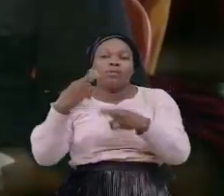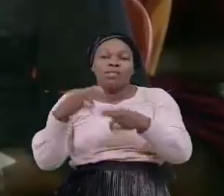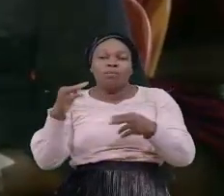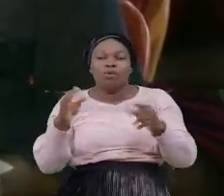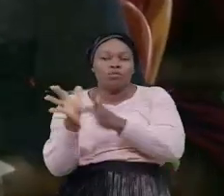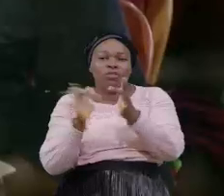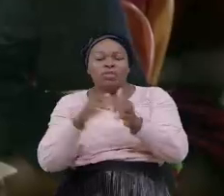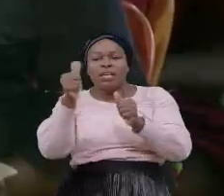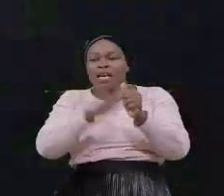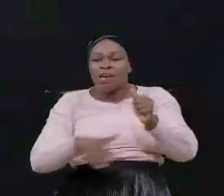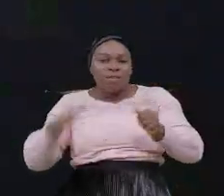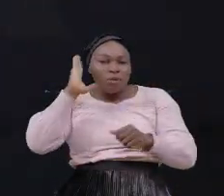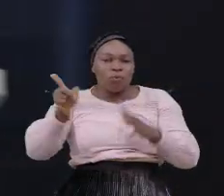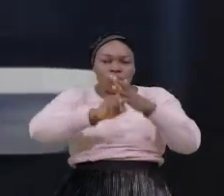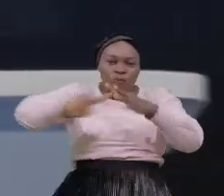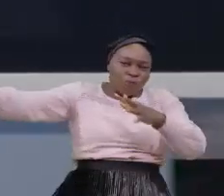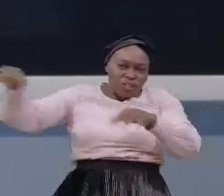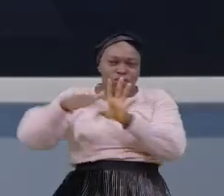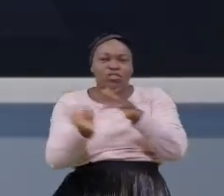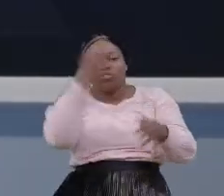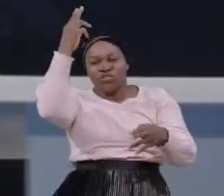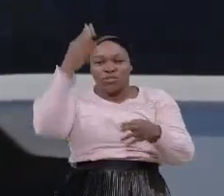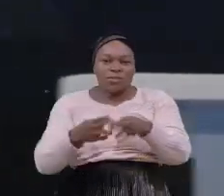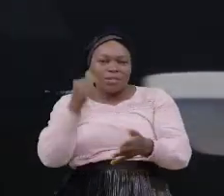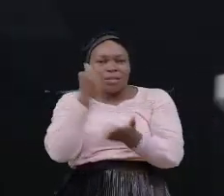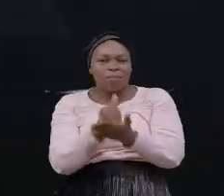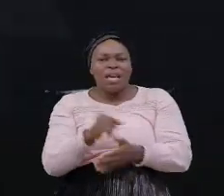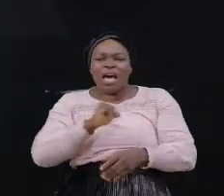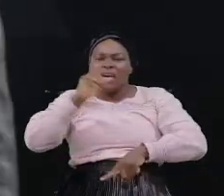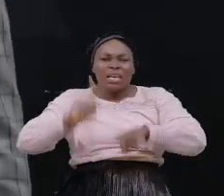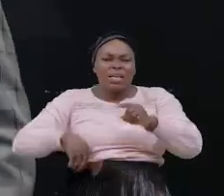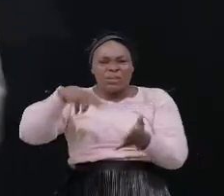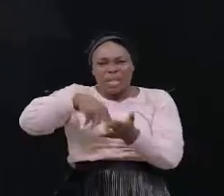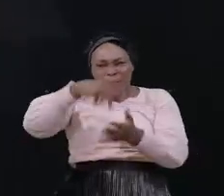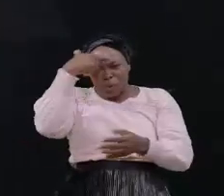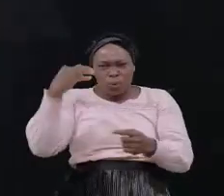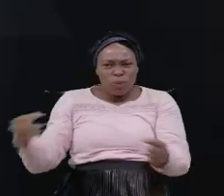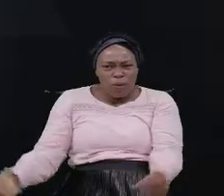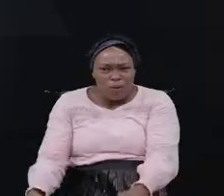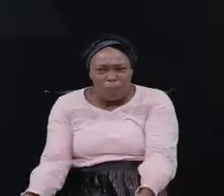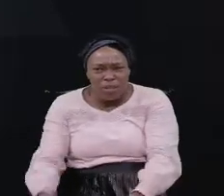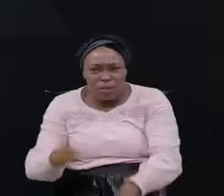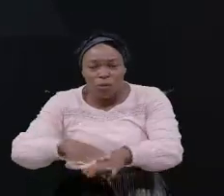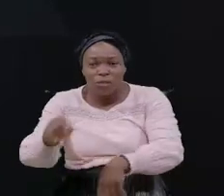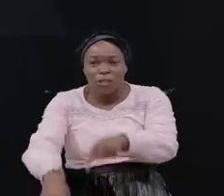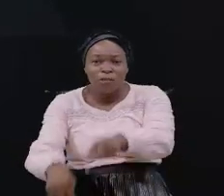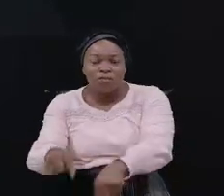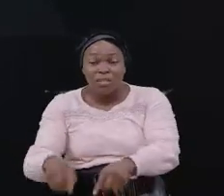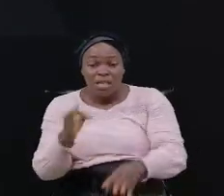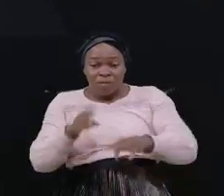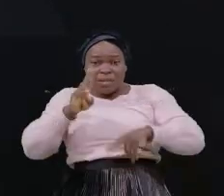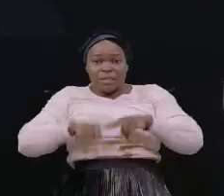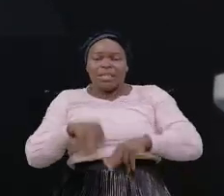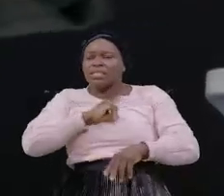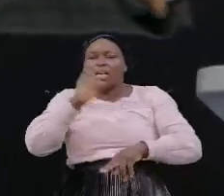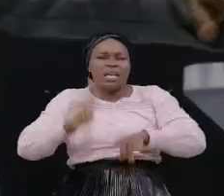cannot stand, I have this pain, arthritis. If I sit, I cannot stand. If I stand, I cannot bend.